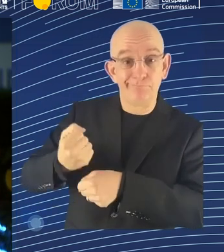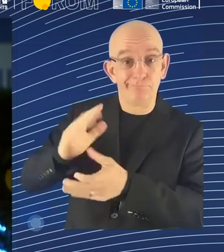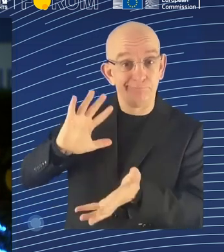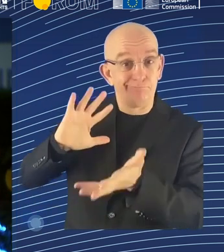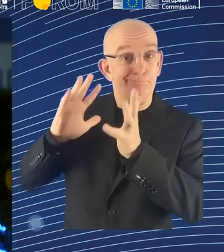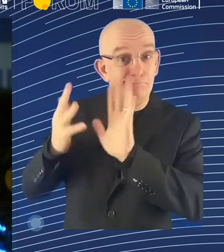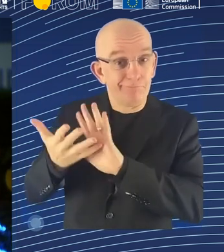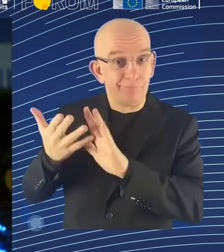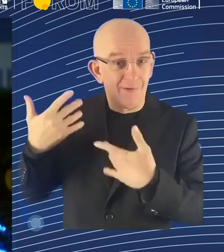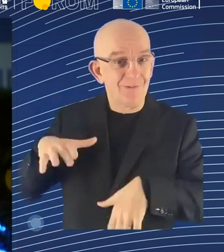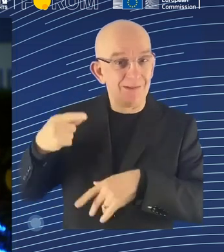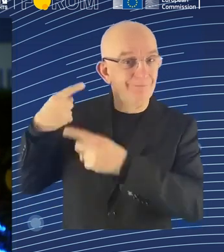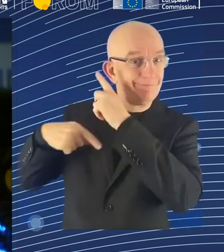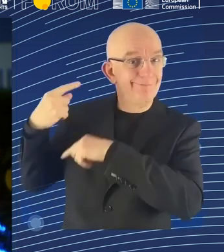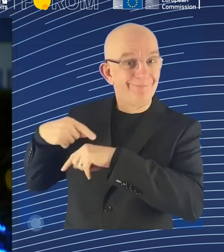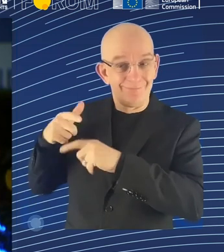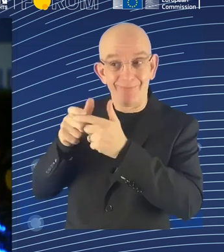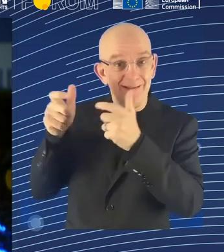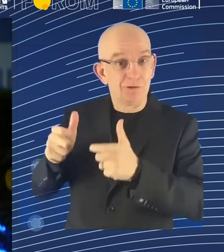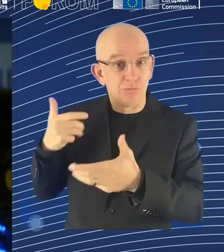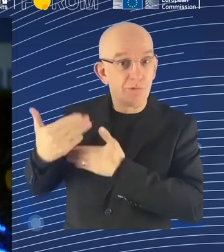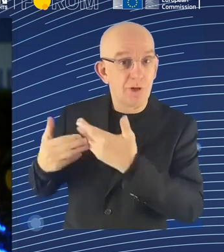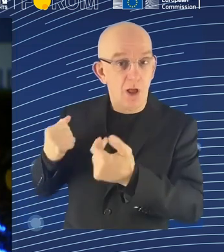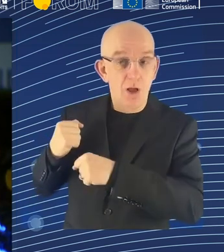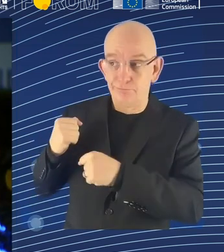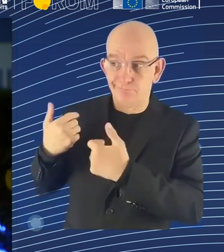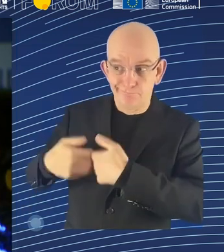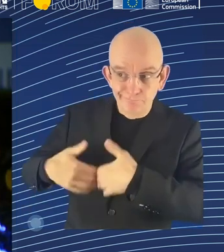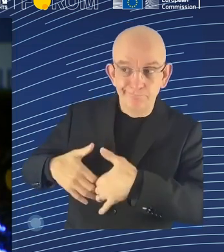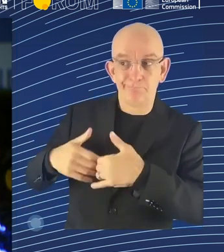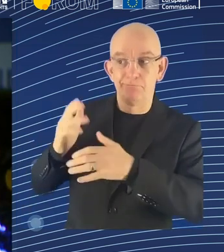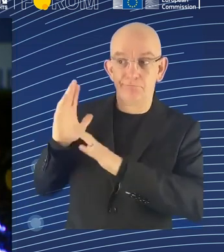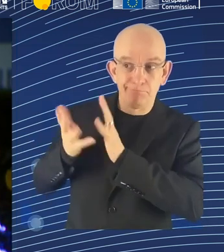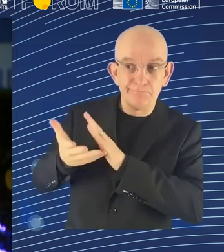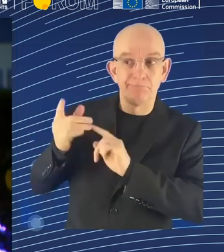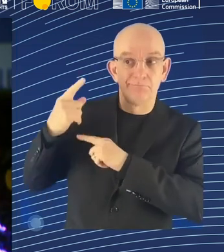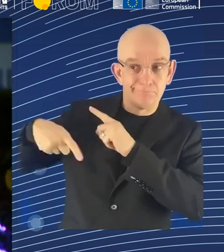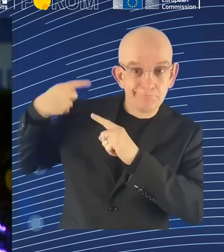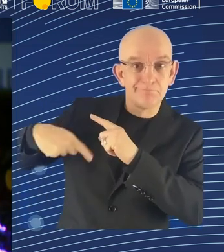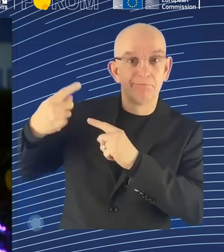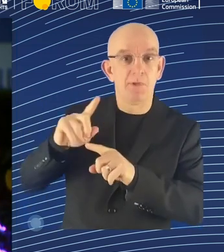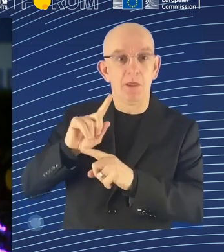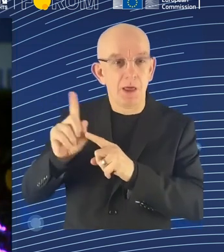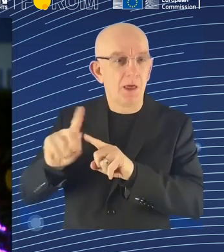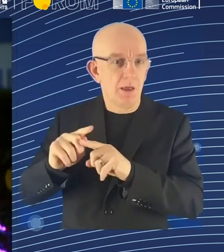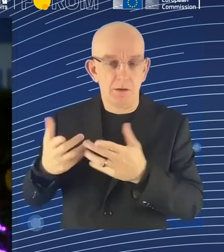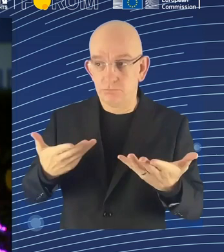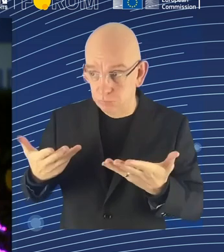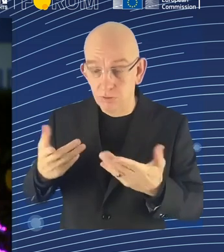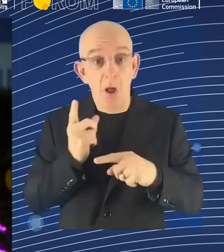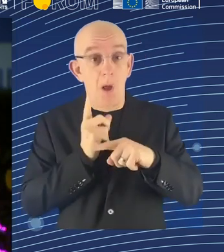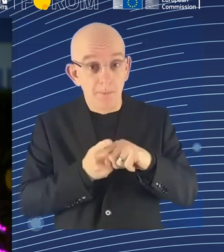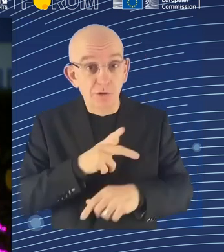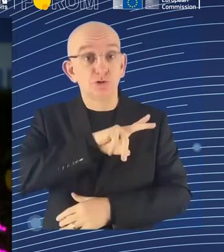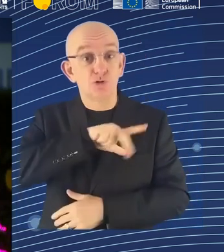a new phase in this evolution, and we need to approach it in this context, in much the same way